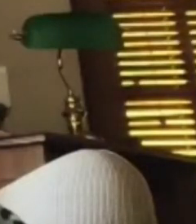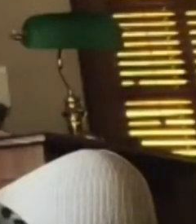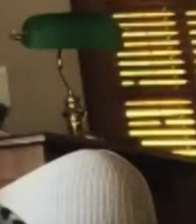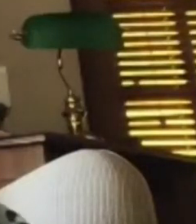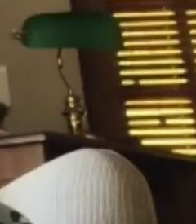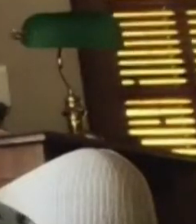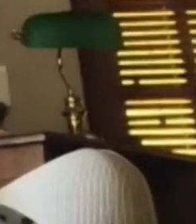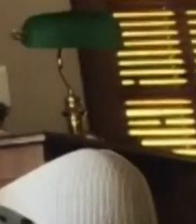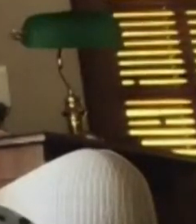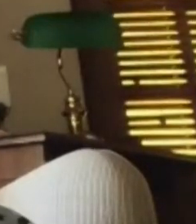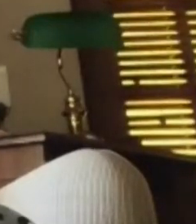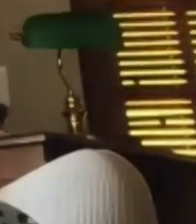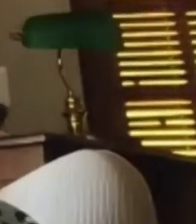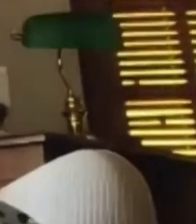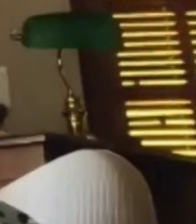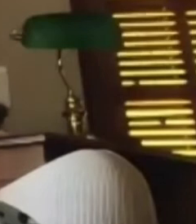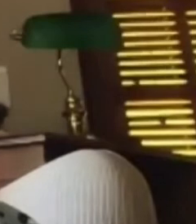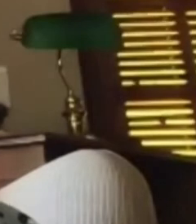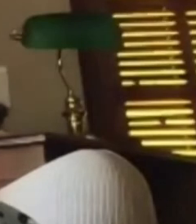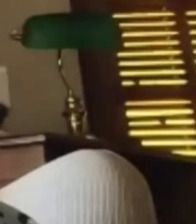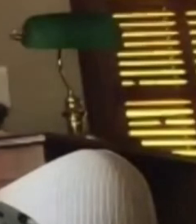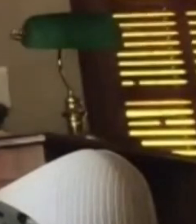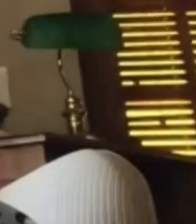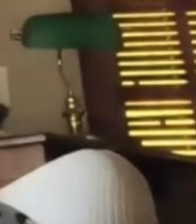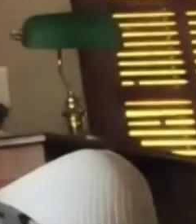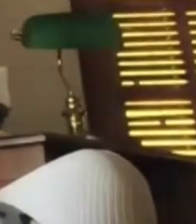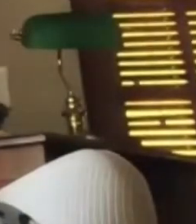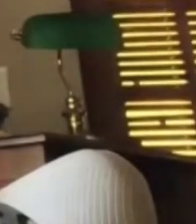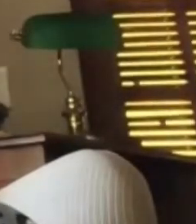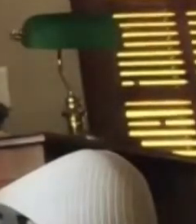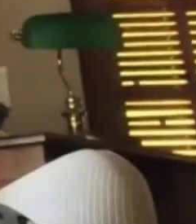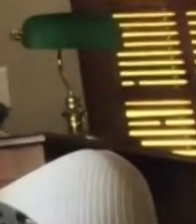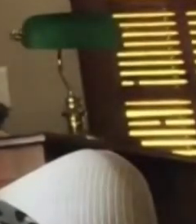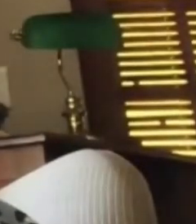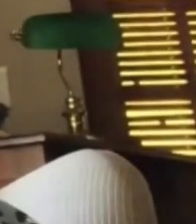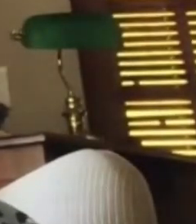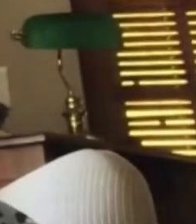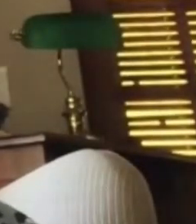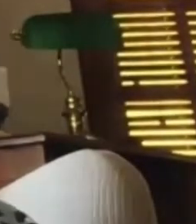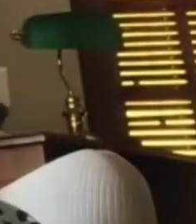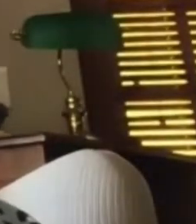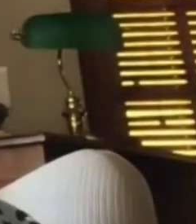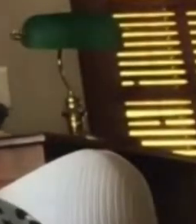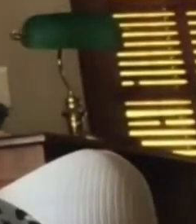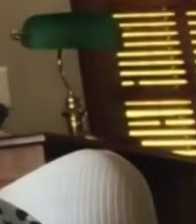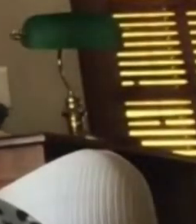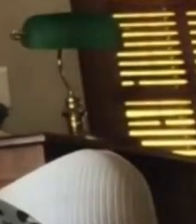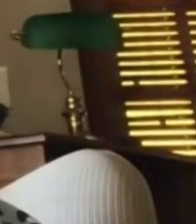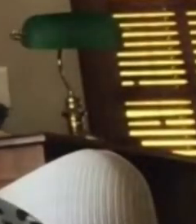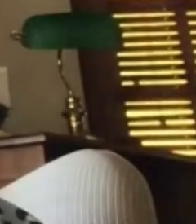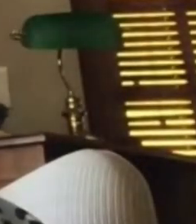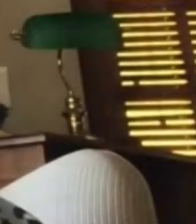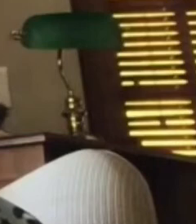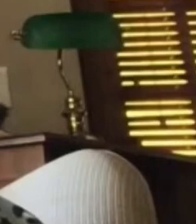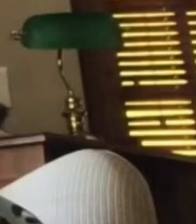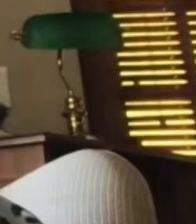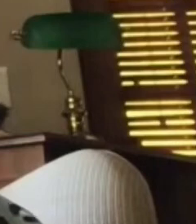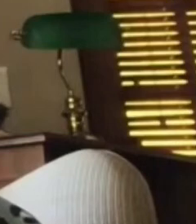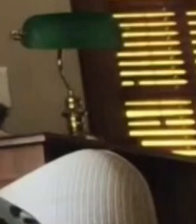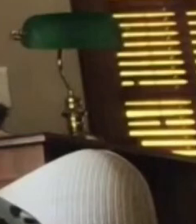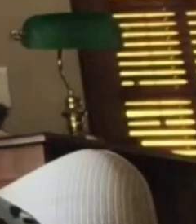try and save their lives. The situation is traumatic for us that just as